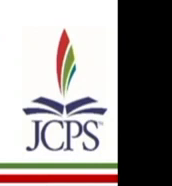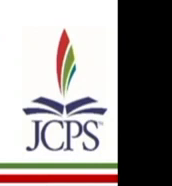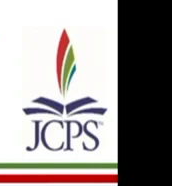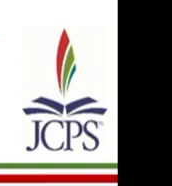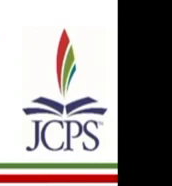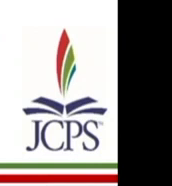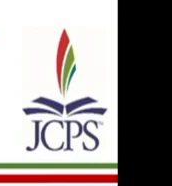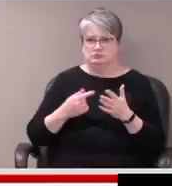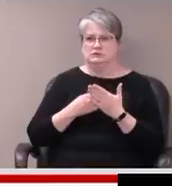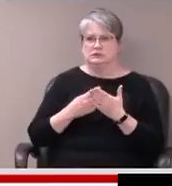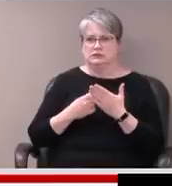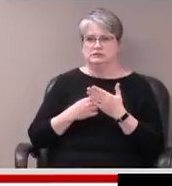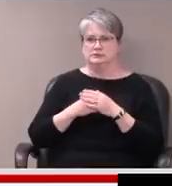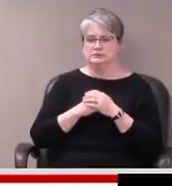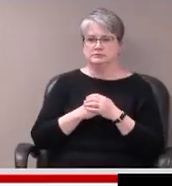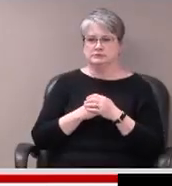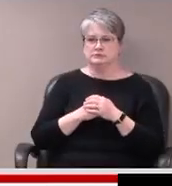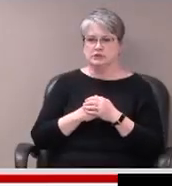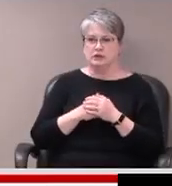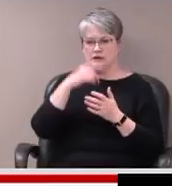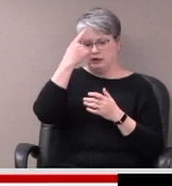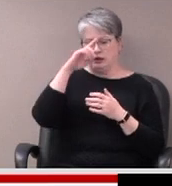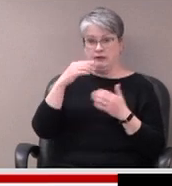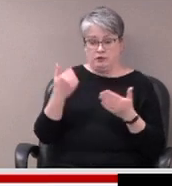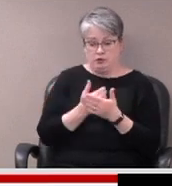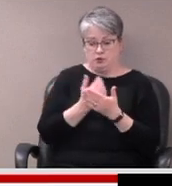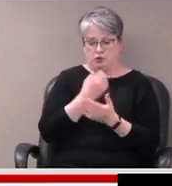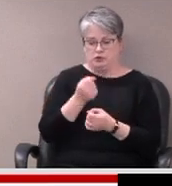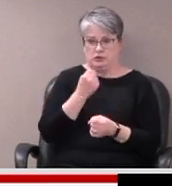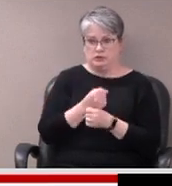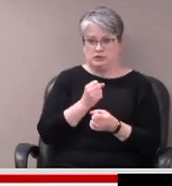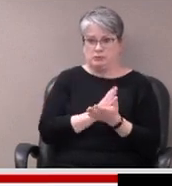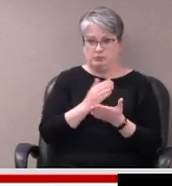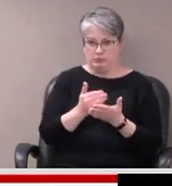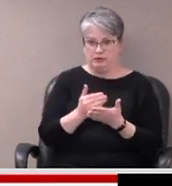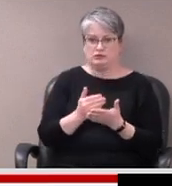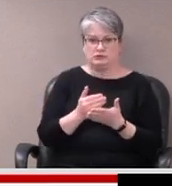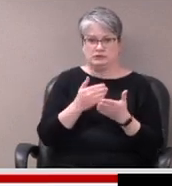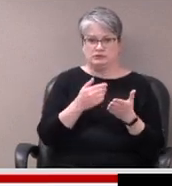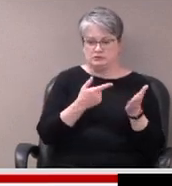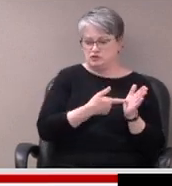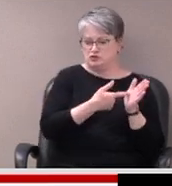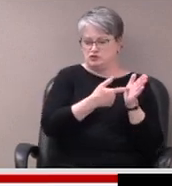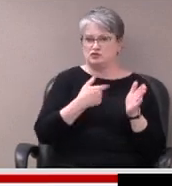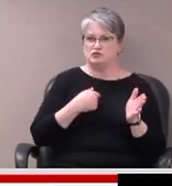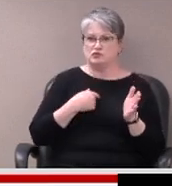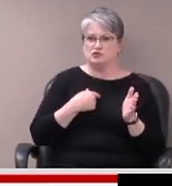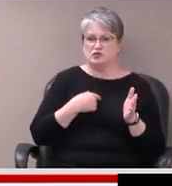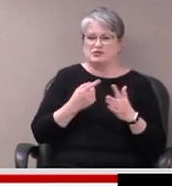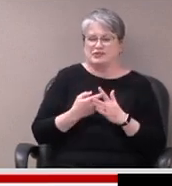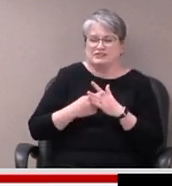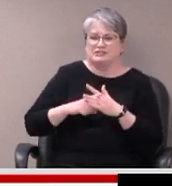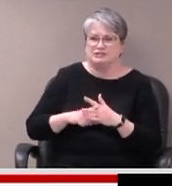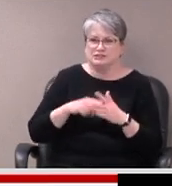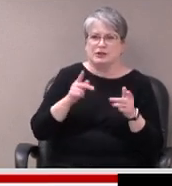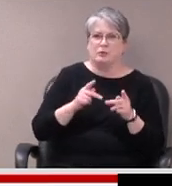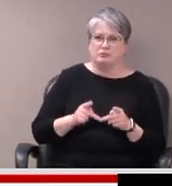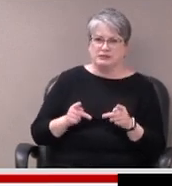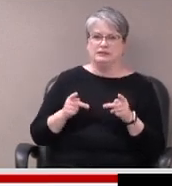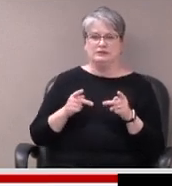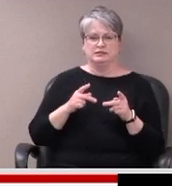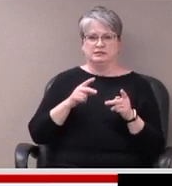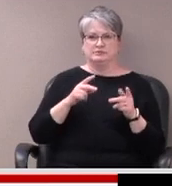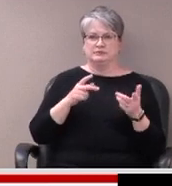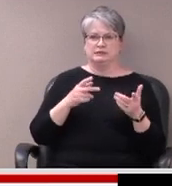of discussion for this new year budget. It represents our initial position prior to adding any of the